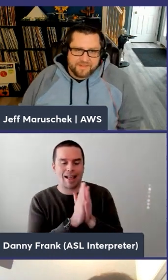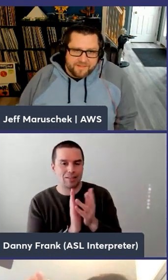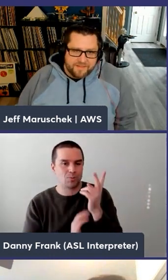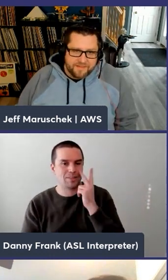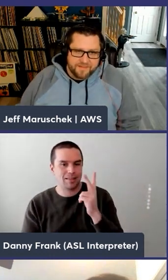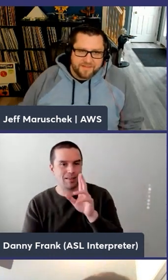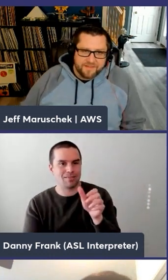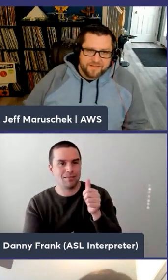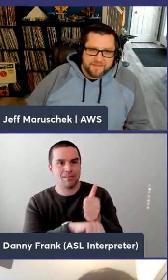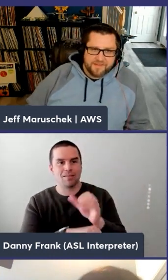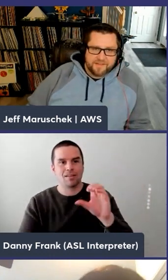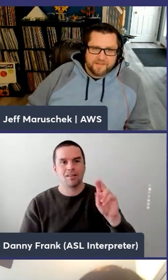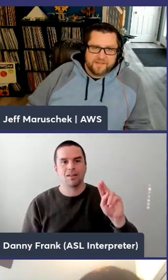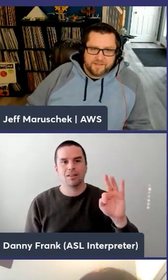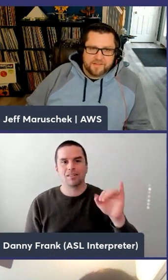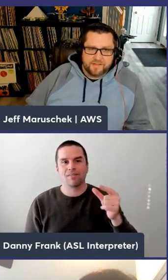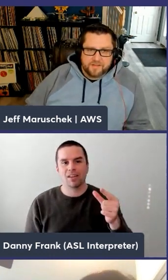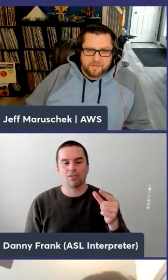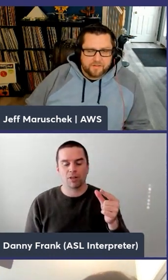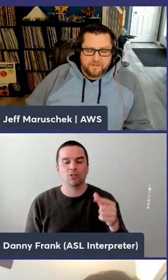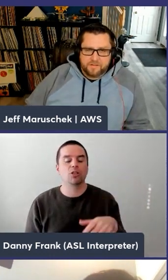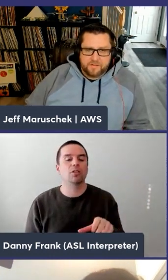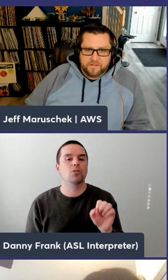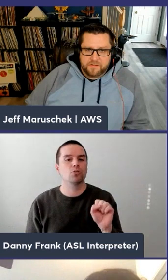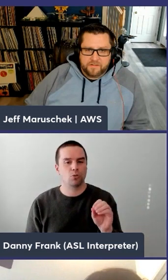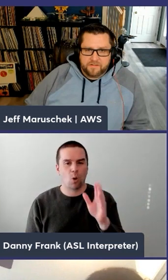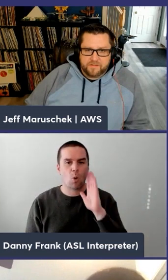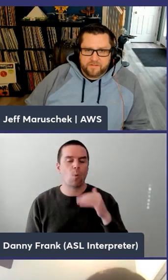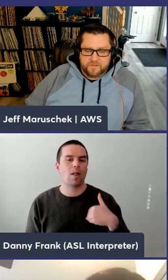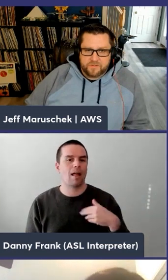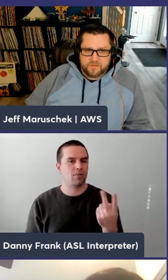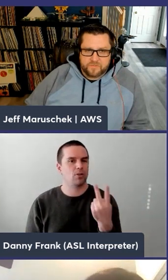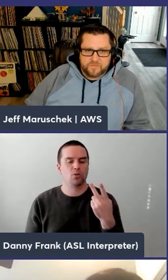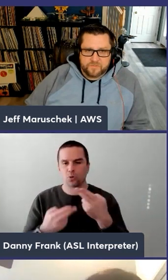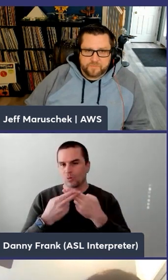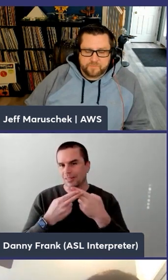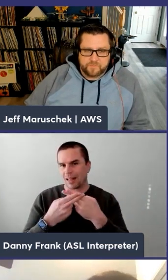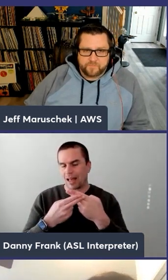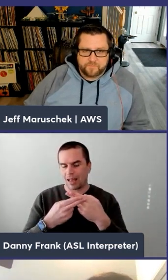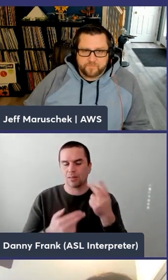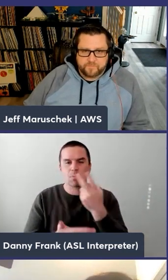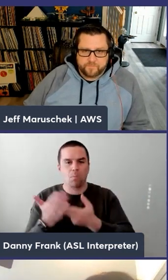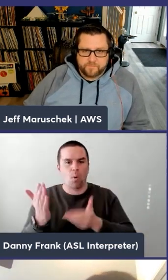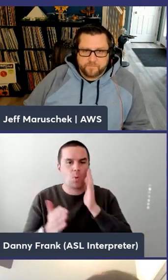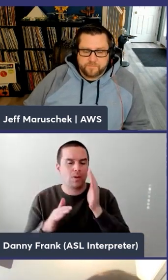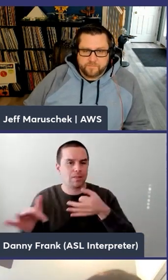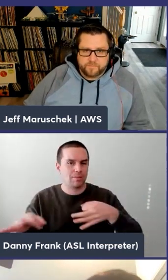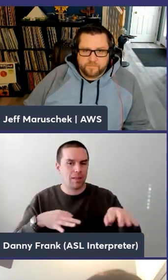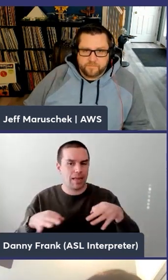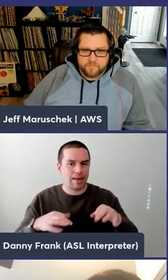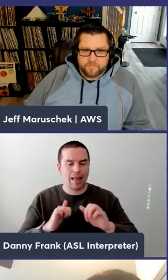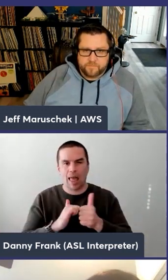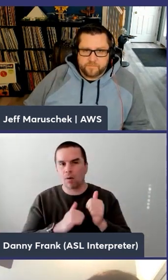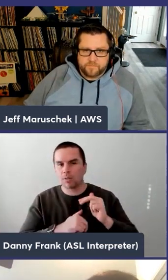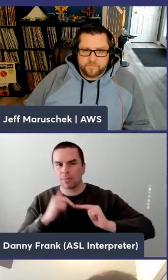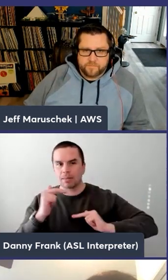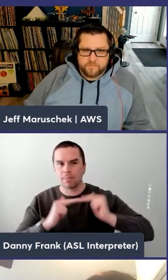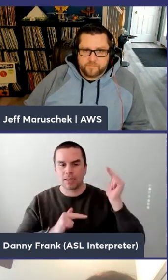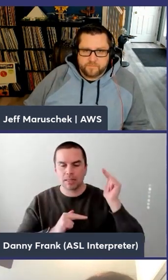it is. So I'm just going to go through 2 slides All right. because this sort of also explains, how it's been built